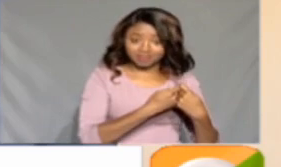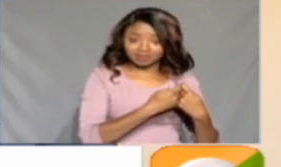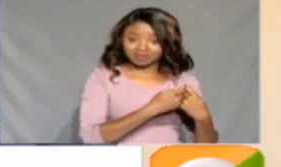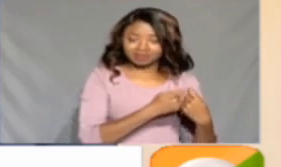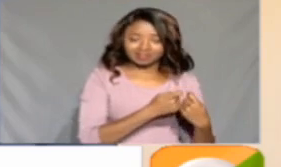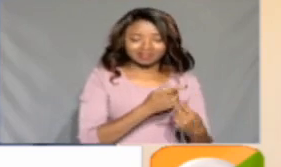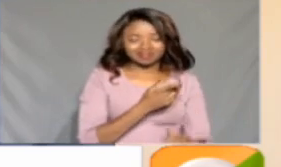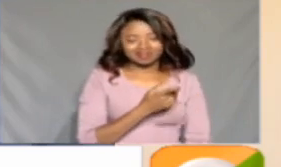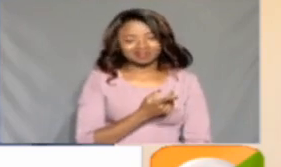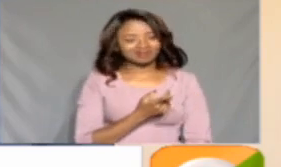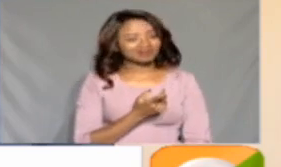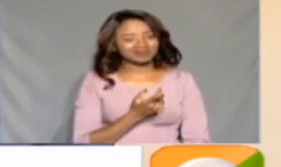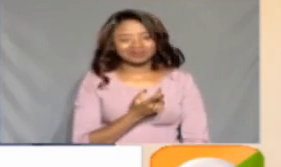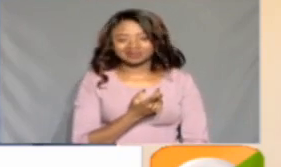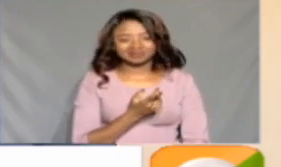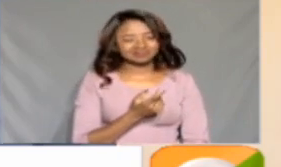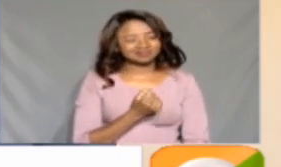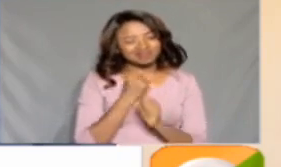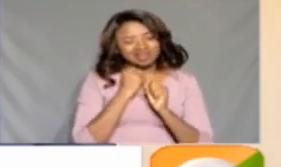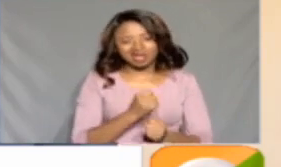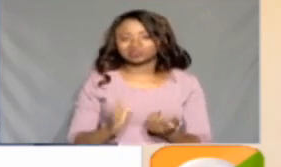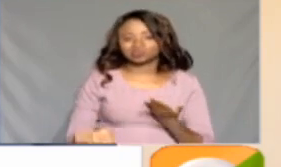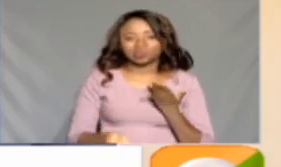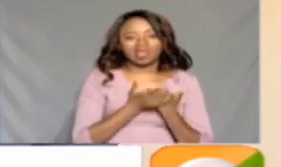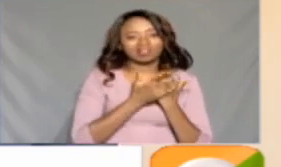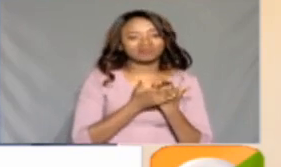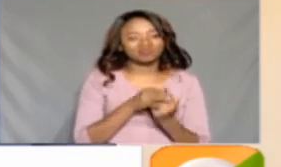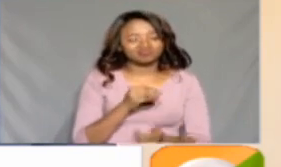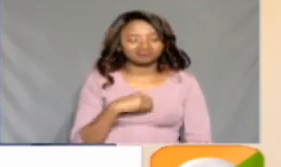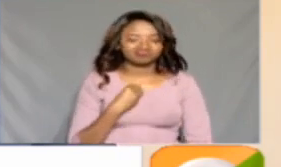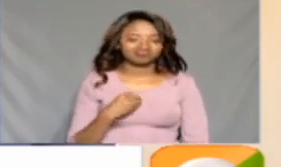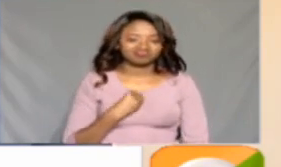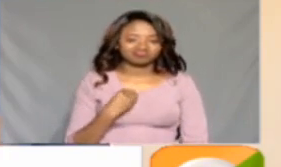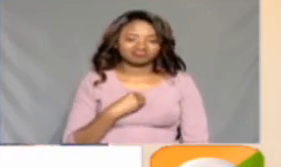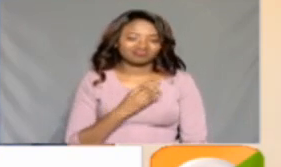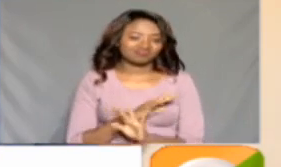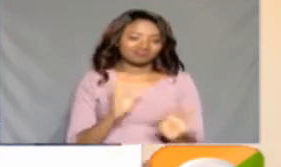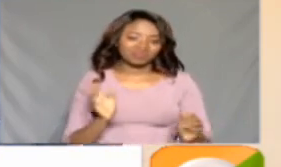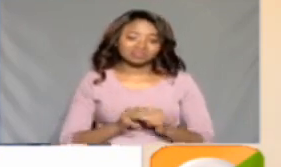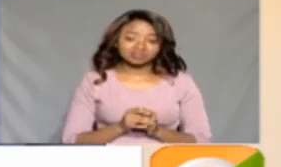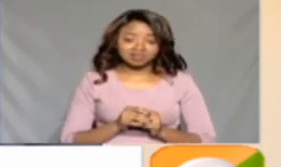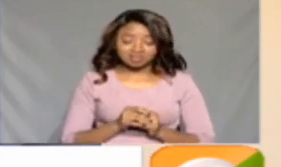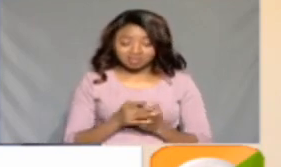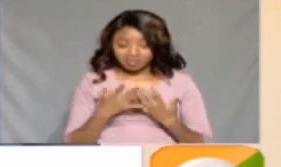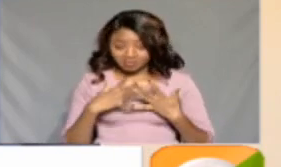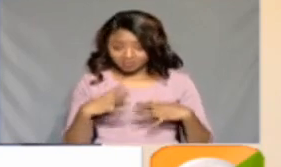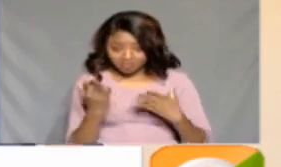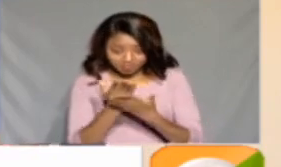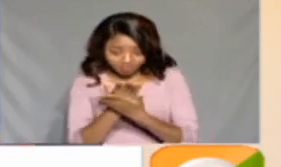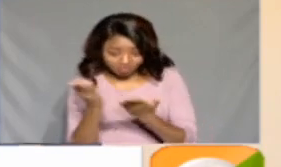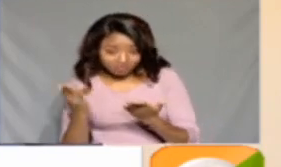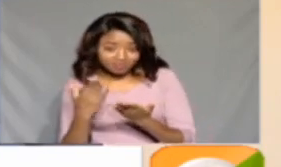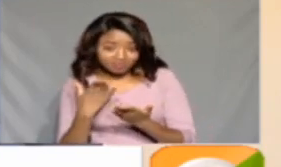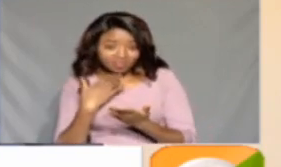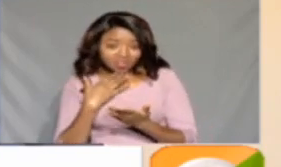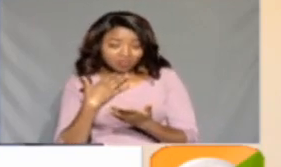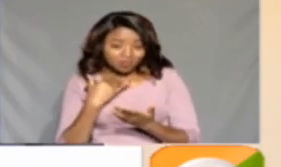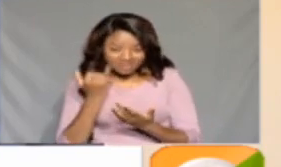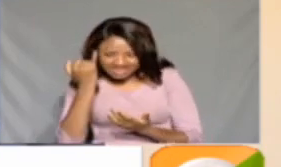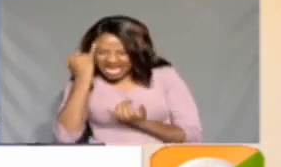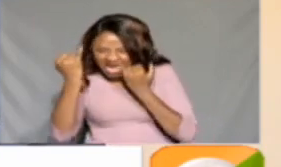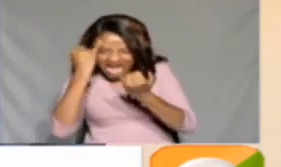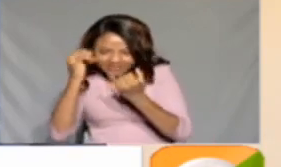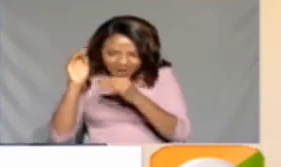low that sometimes you're not able to help them, you only sympathize with them. If people want to engage from an ideological